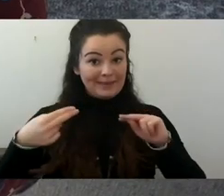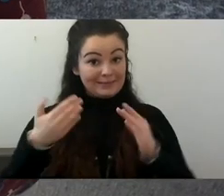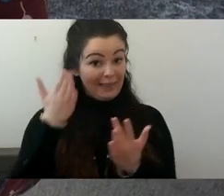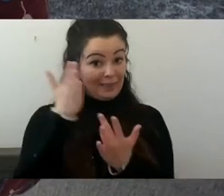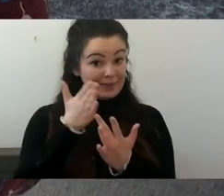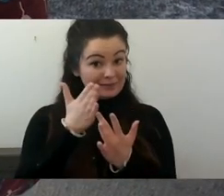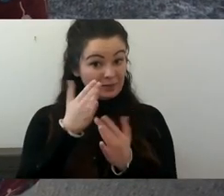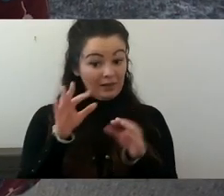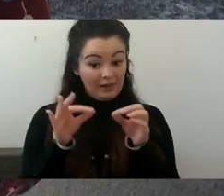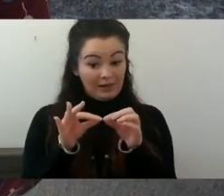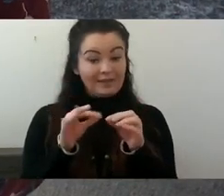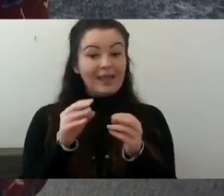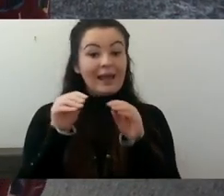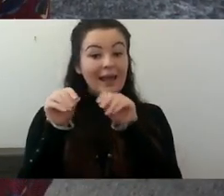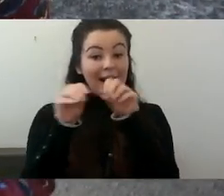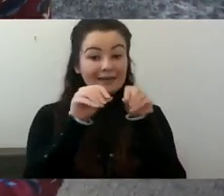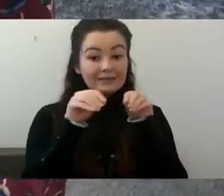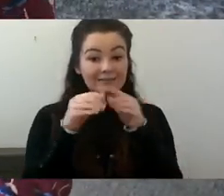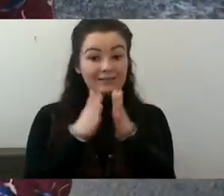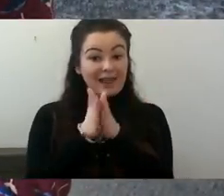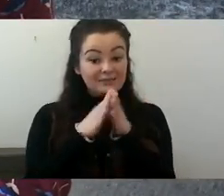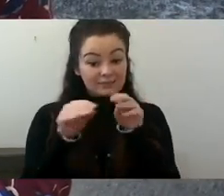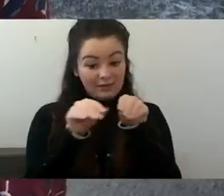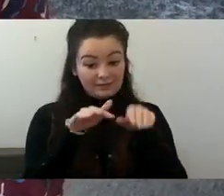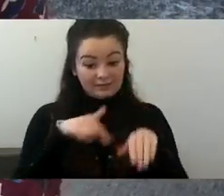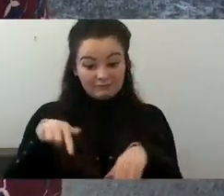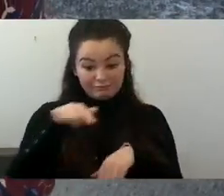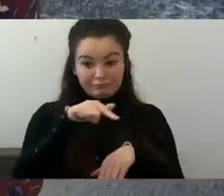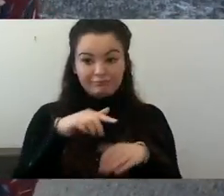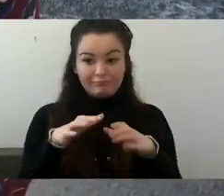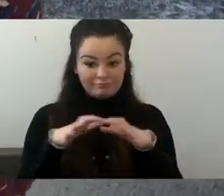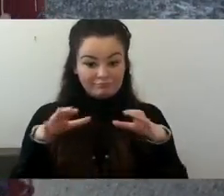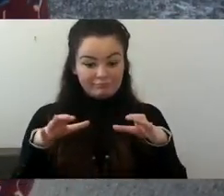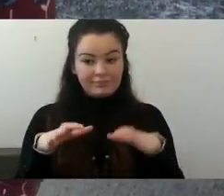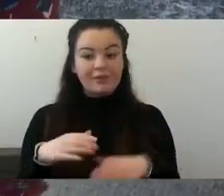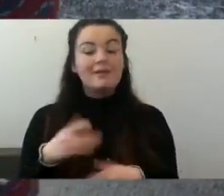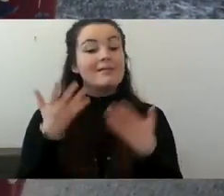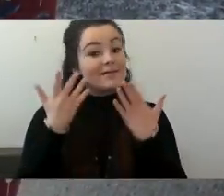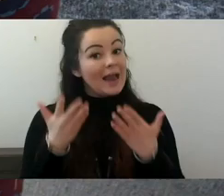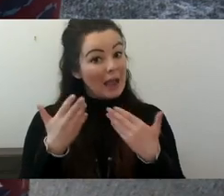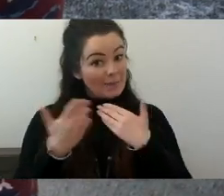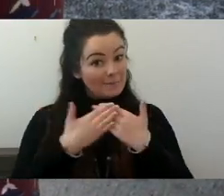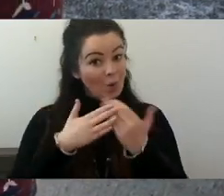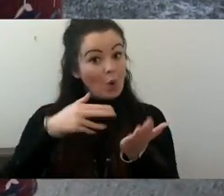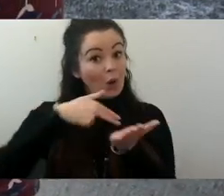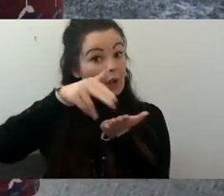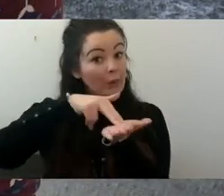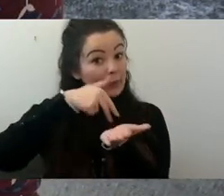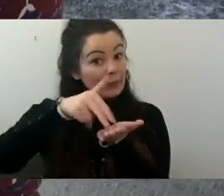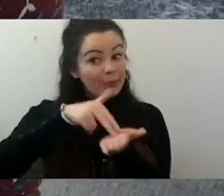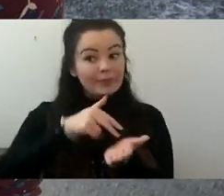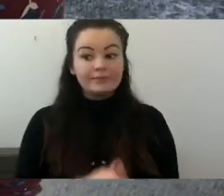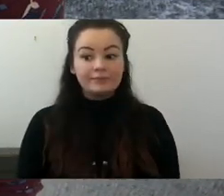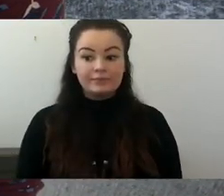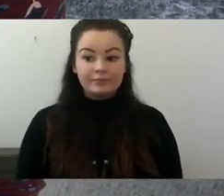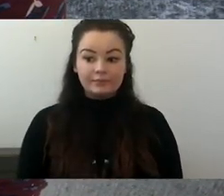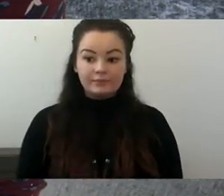a piece of dry pasta in the middle and some lentils around the outside. Now I'm going to get my PVA glue